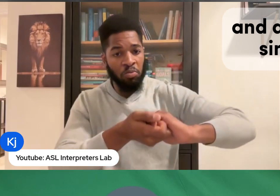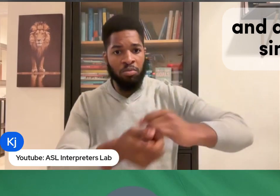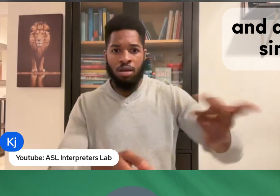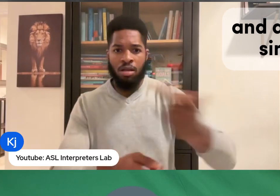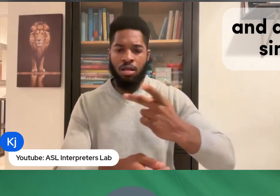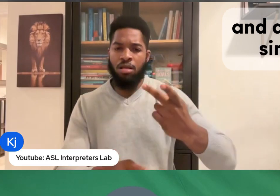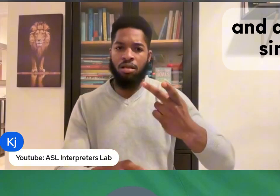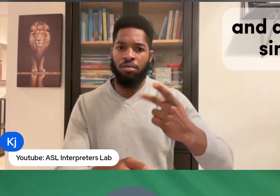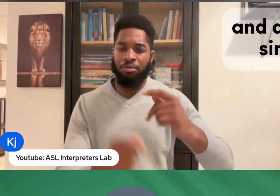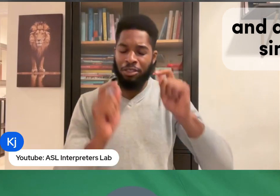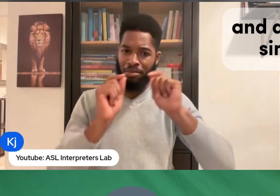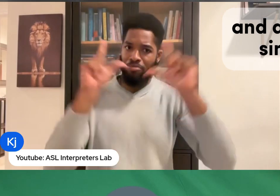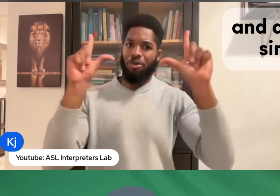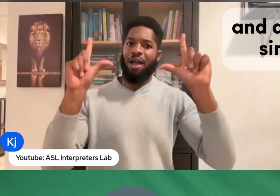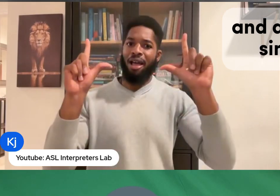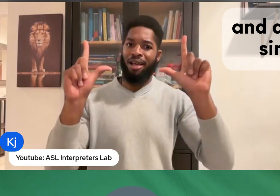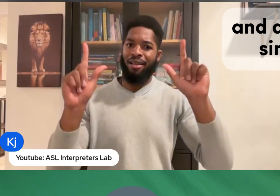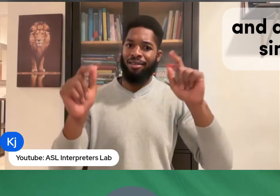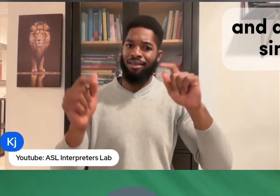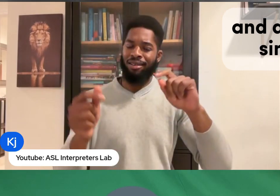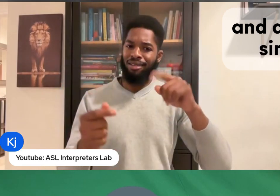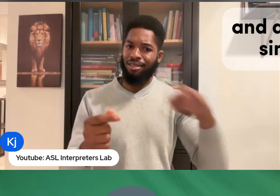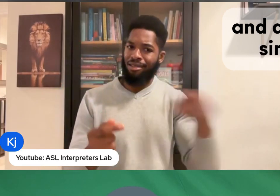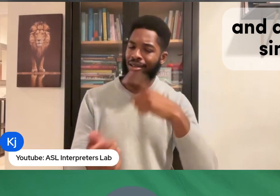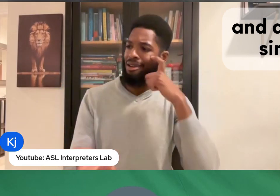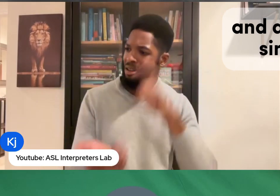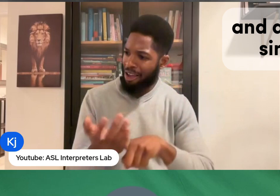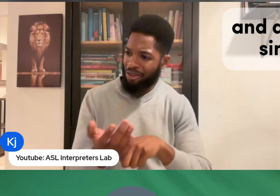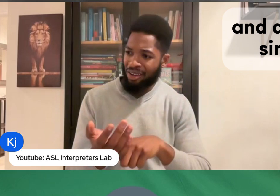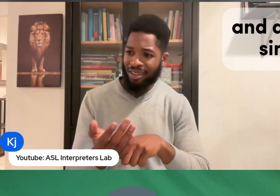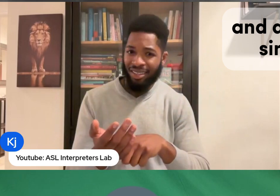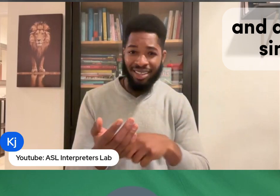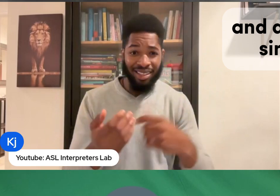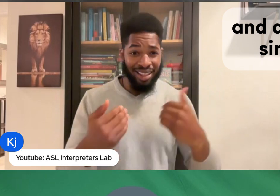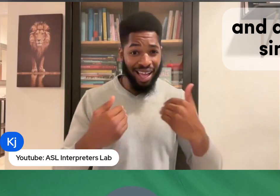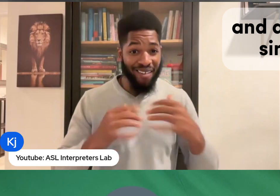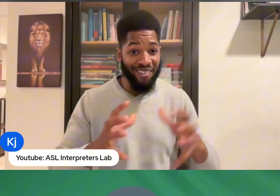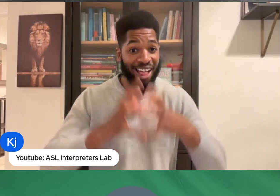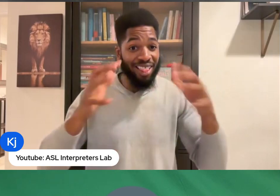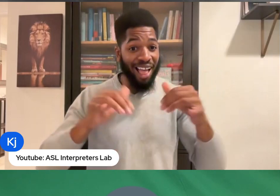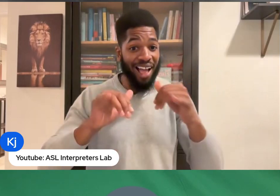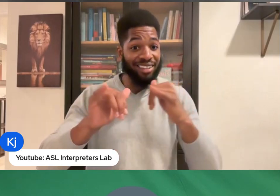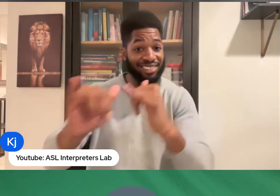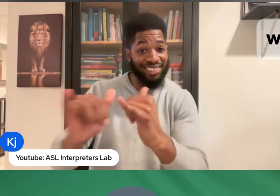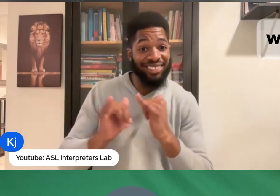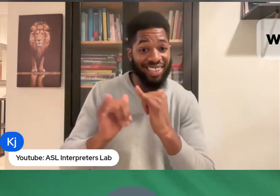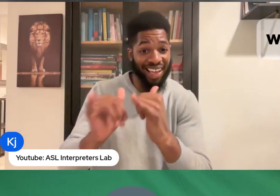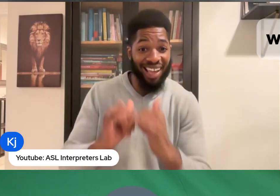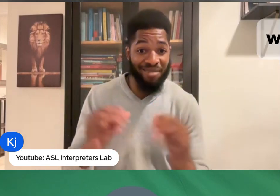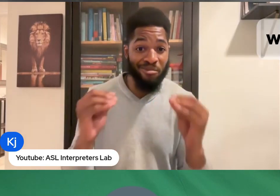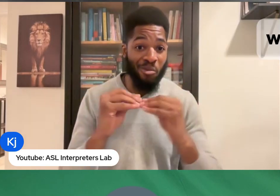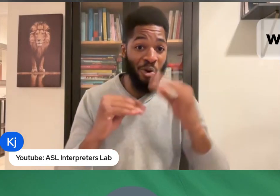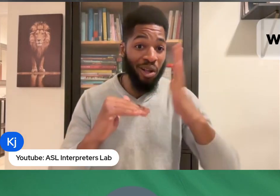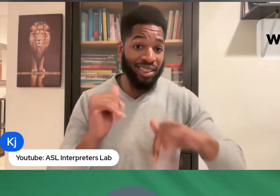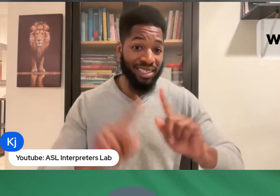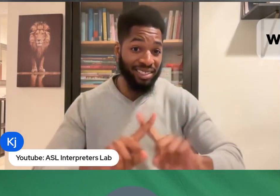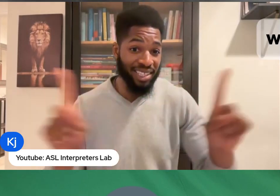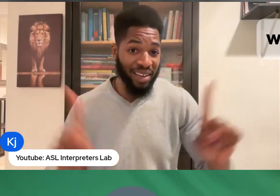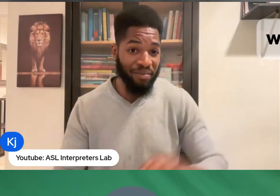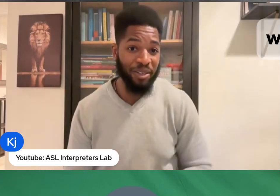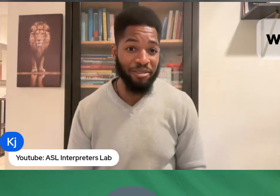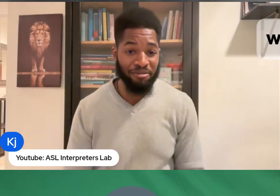and discover that they have more similarities than differences. We are really,